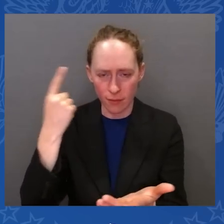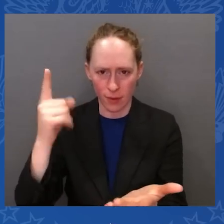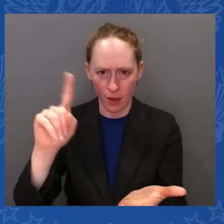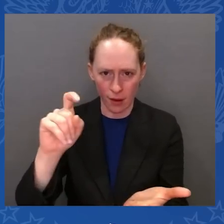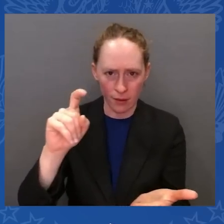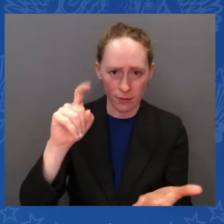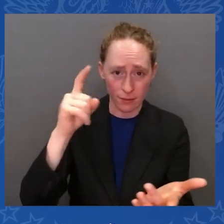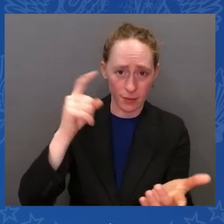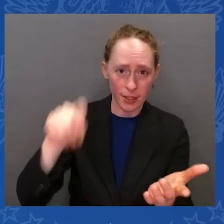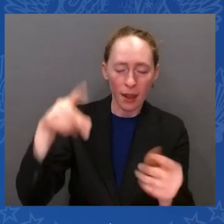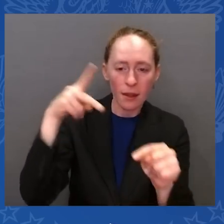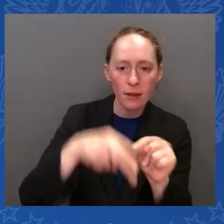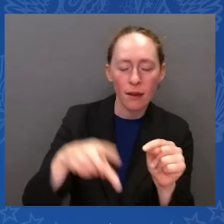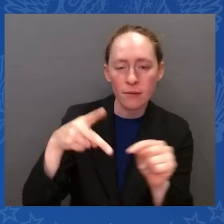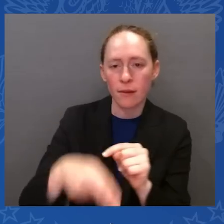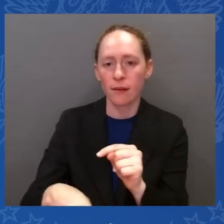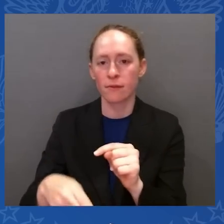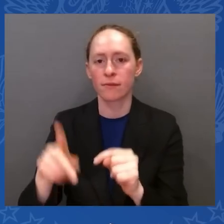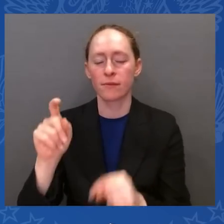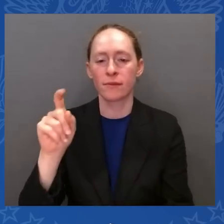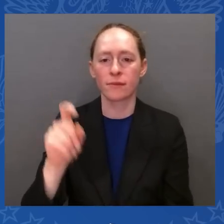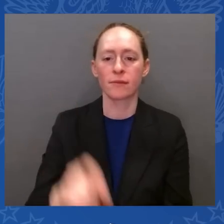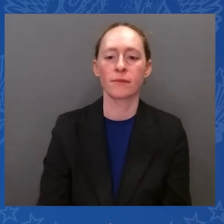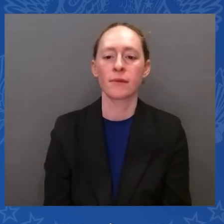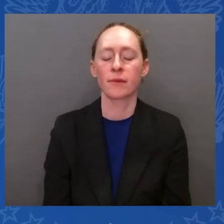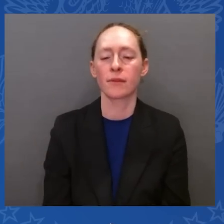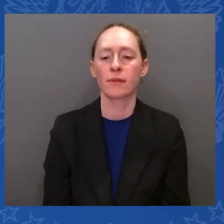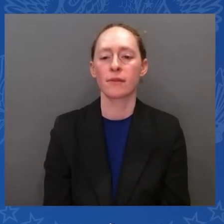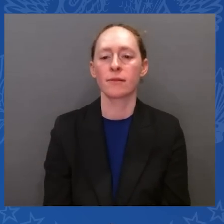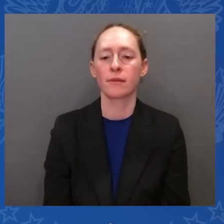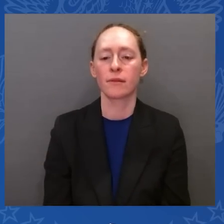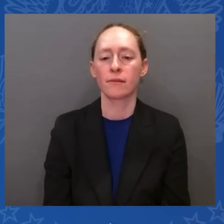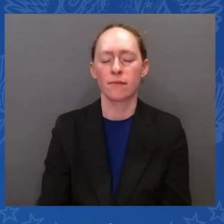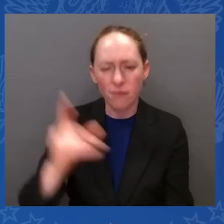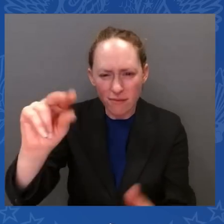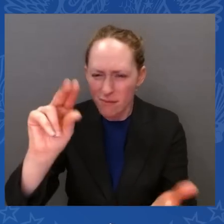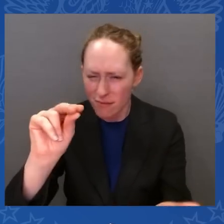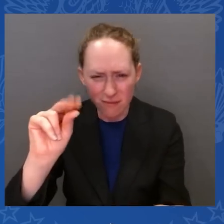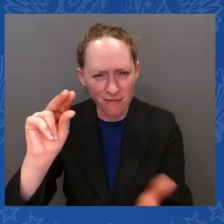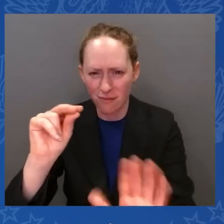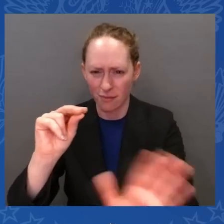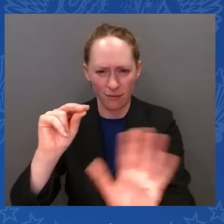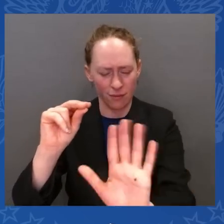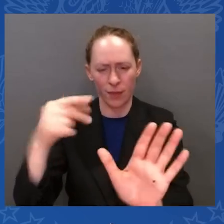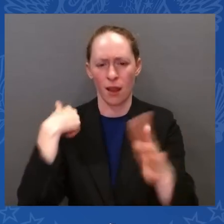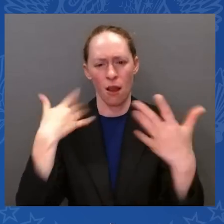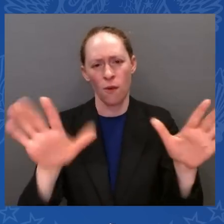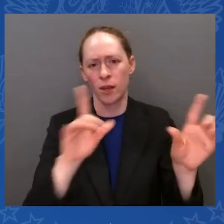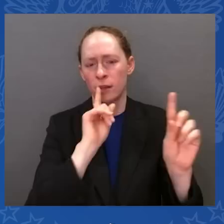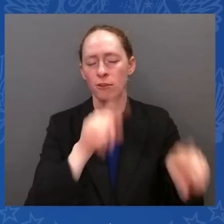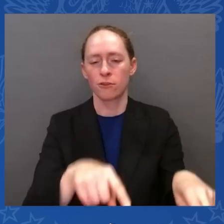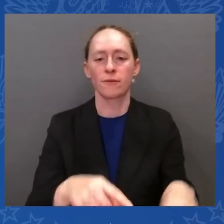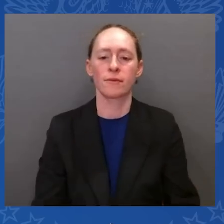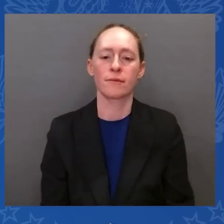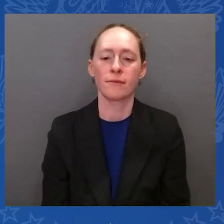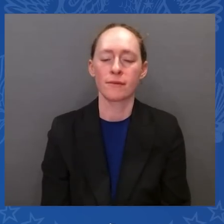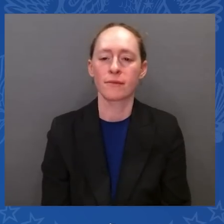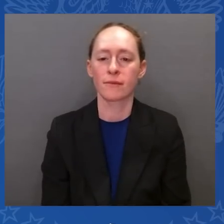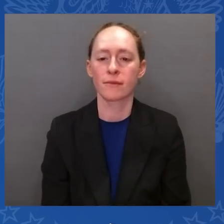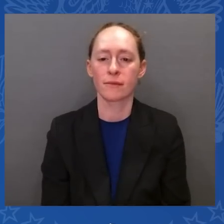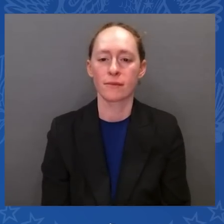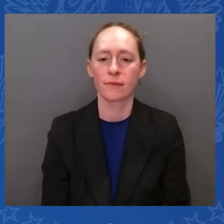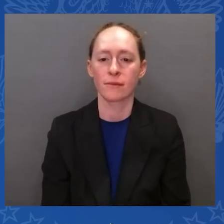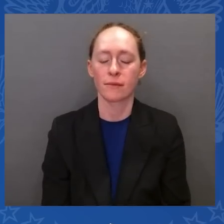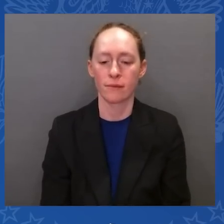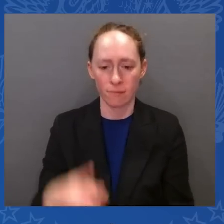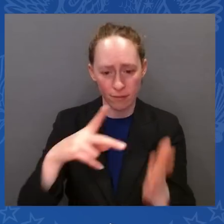Speaker McCarthy said that he asked you numerous times if there was anywhere in the federal budget for cuts, but he did not get an answer. So is there I got a